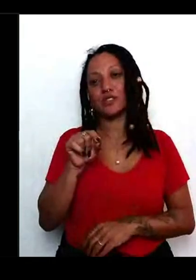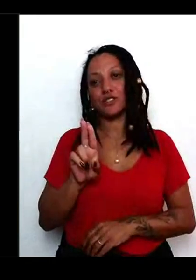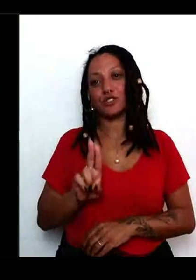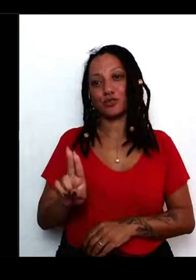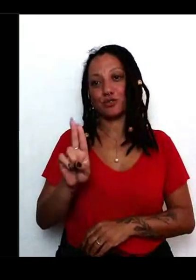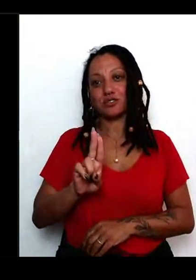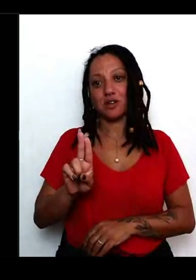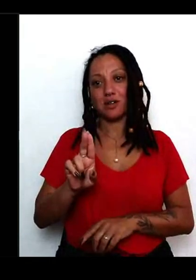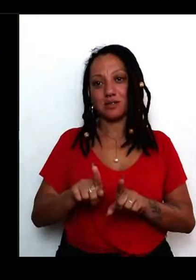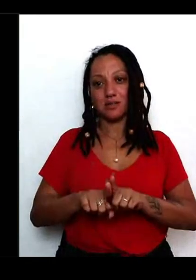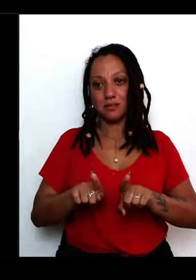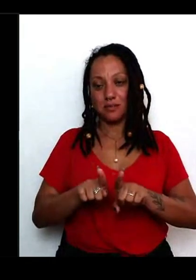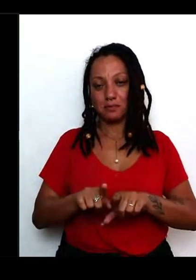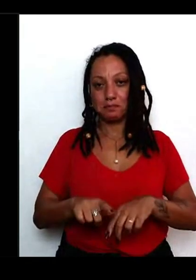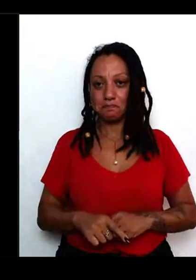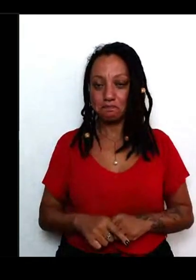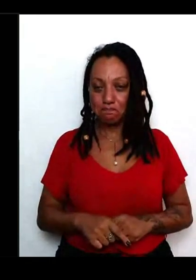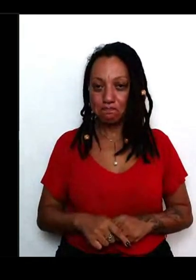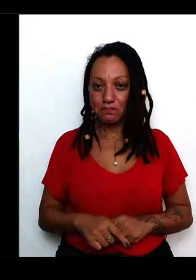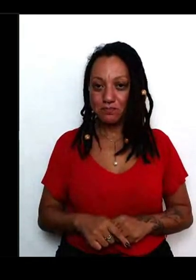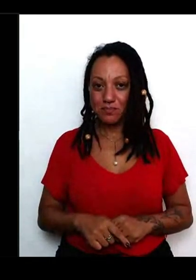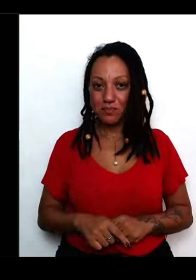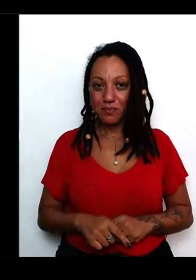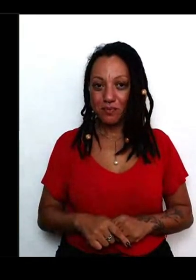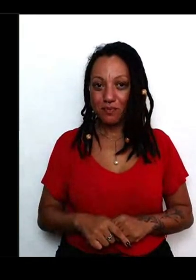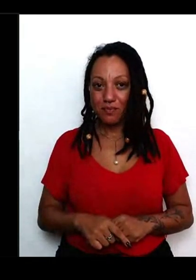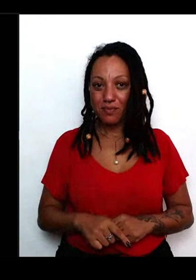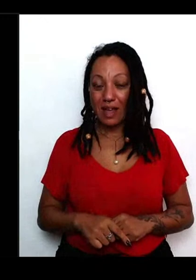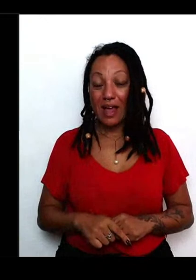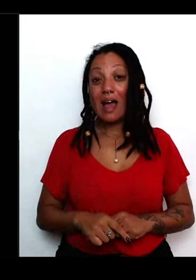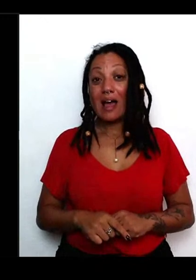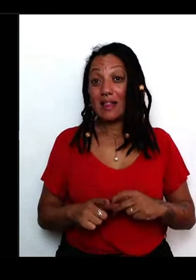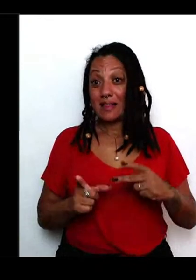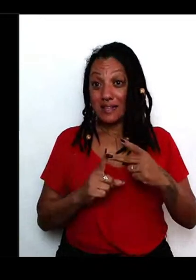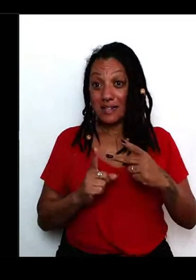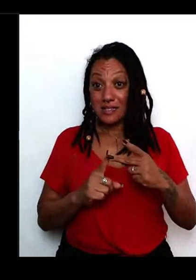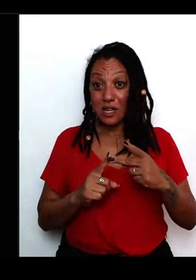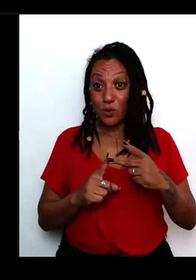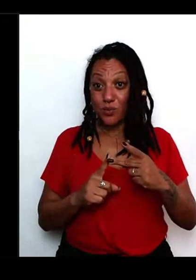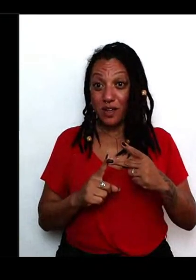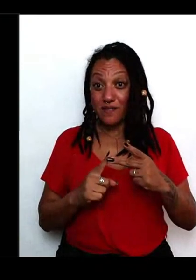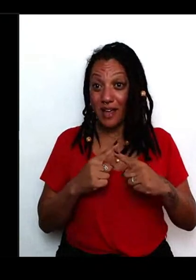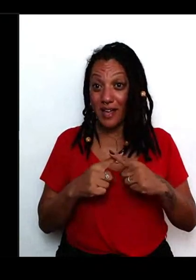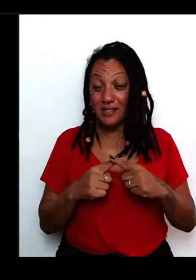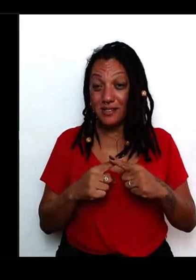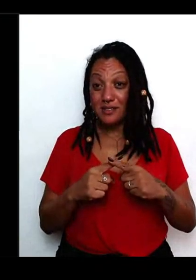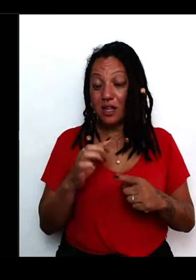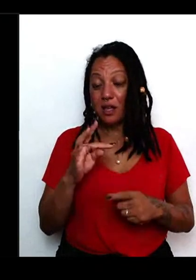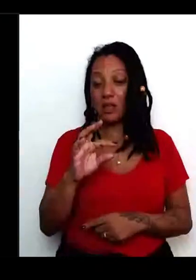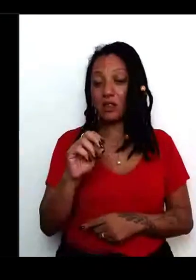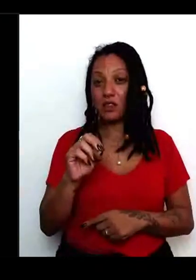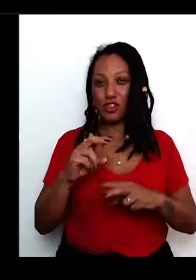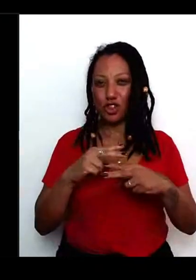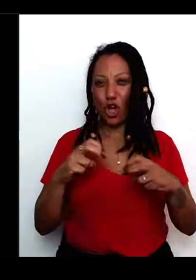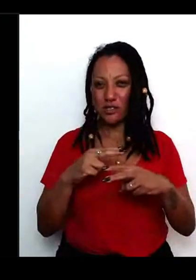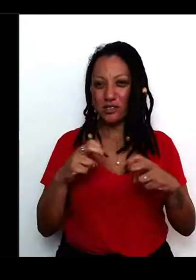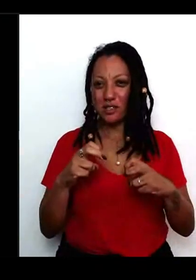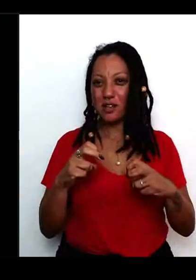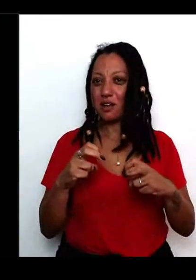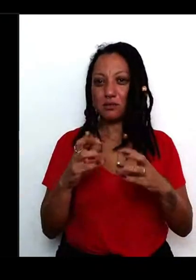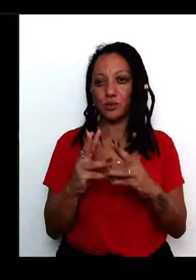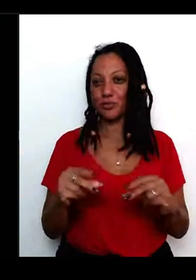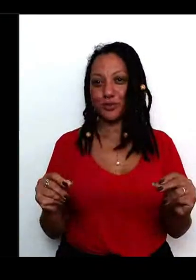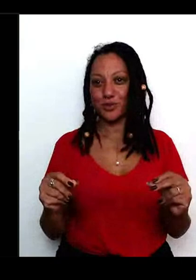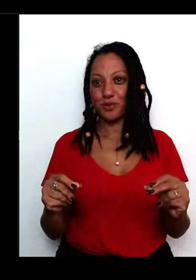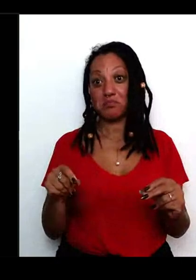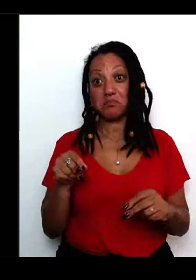which was by that time exceedingly important to me because you'll see at the end of my remarks I will